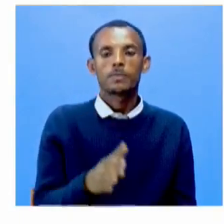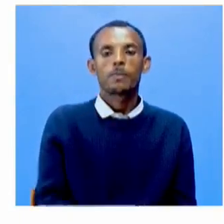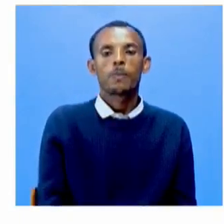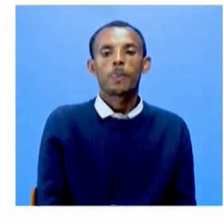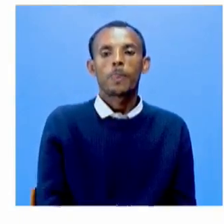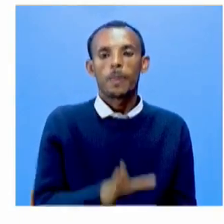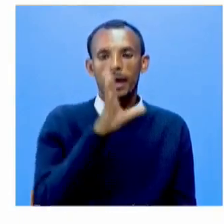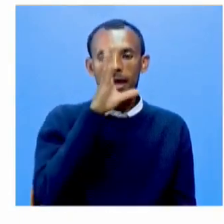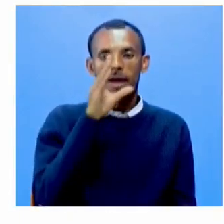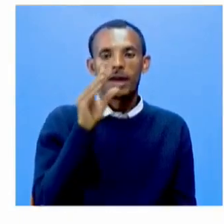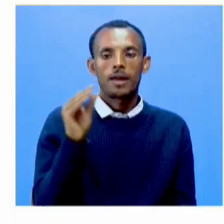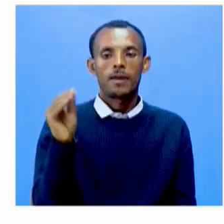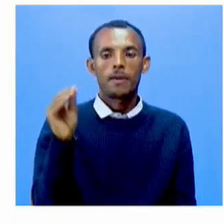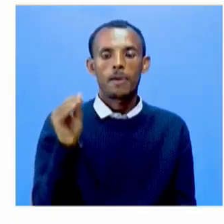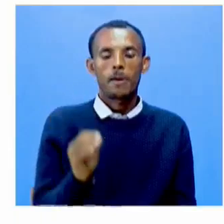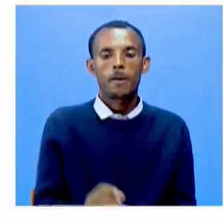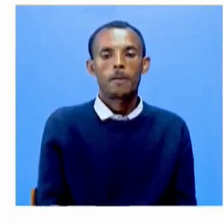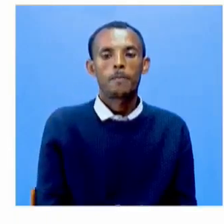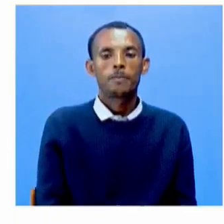and